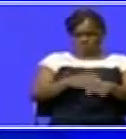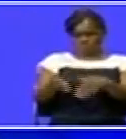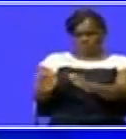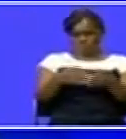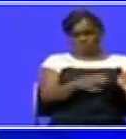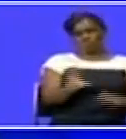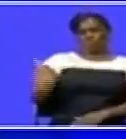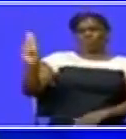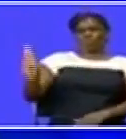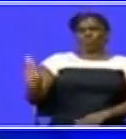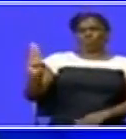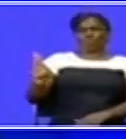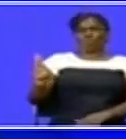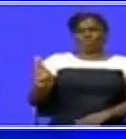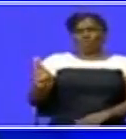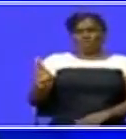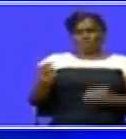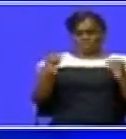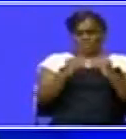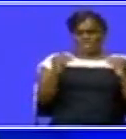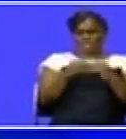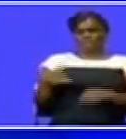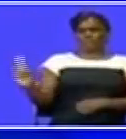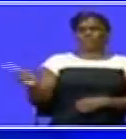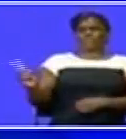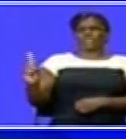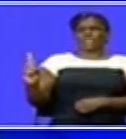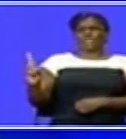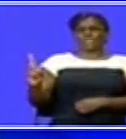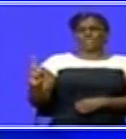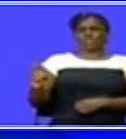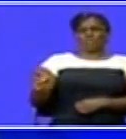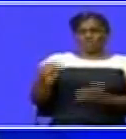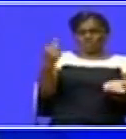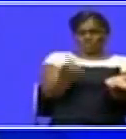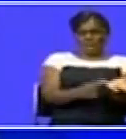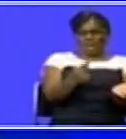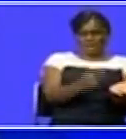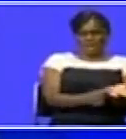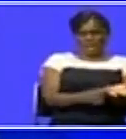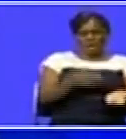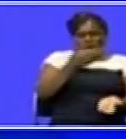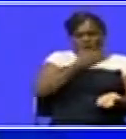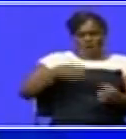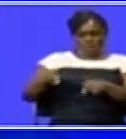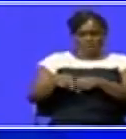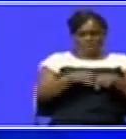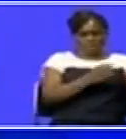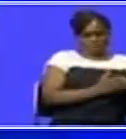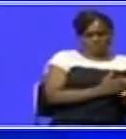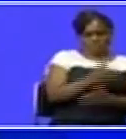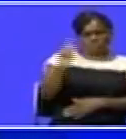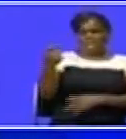Uhuru Kenyatta to once again touch base with his Ugandan counterpart, Yoweri Museveni, in a bid to have Uganda's oil pipeline pass through